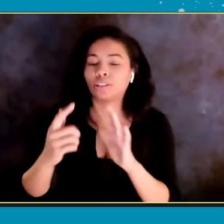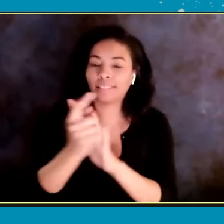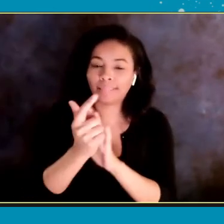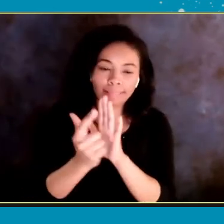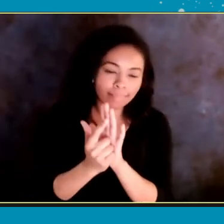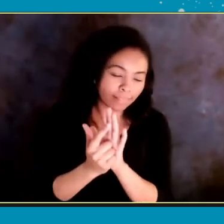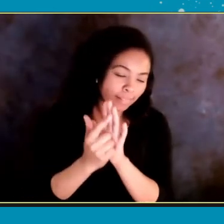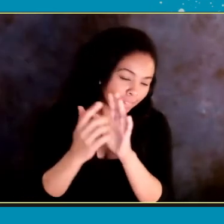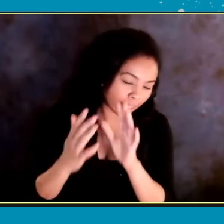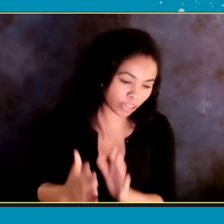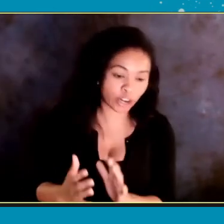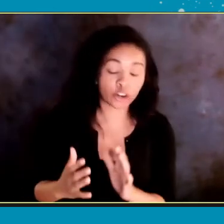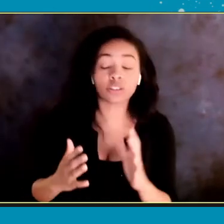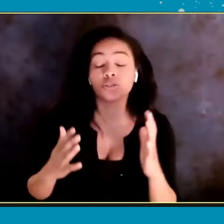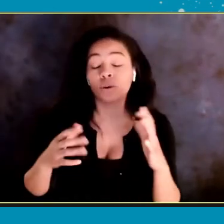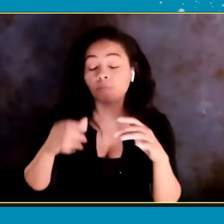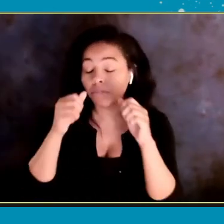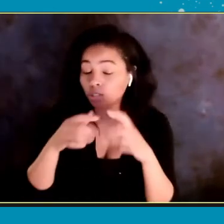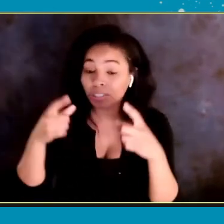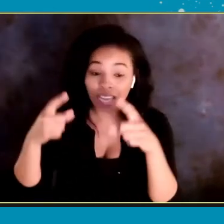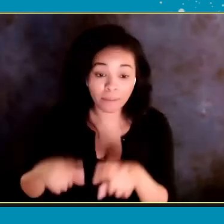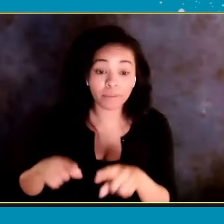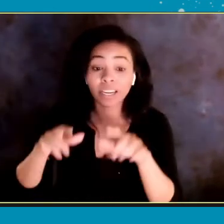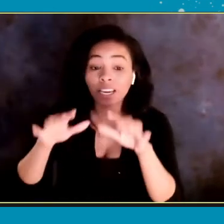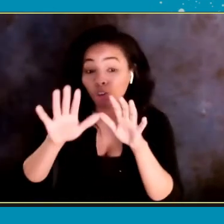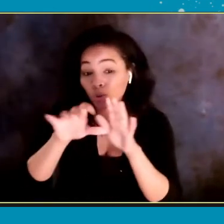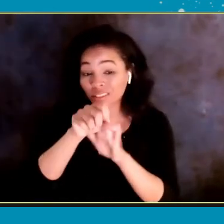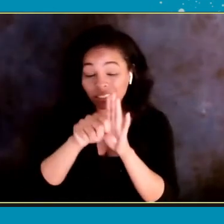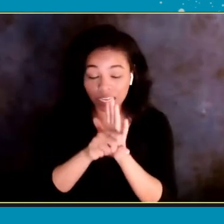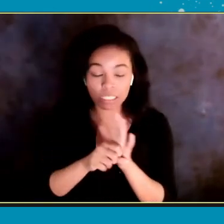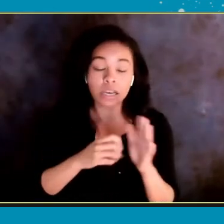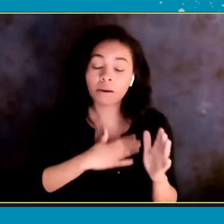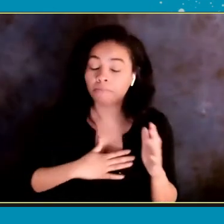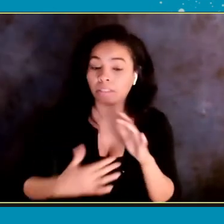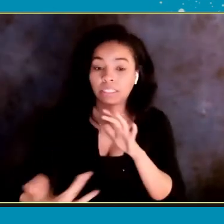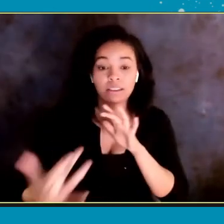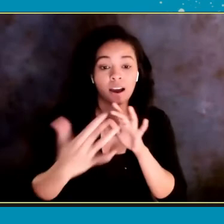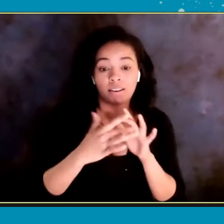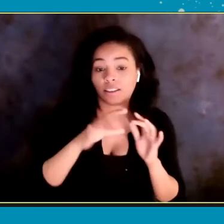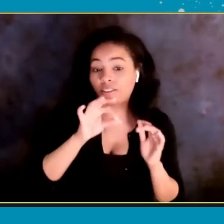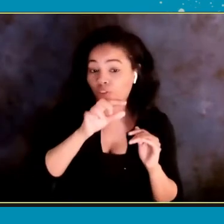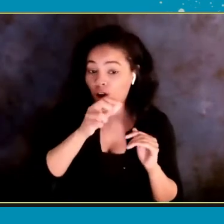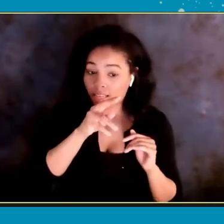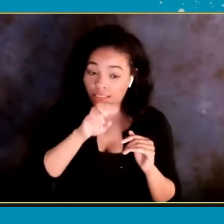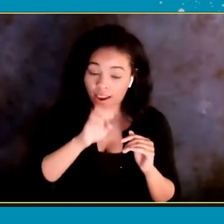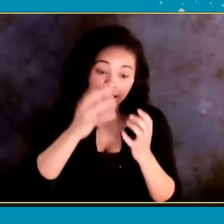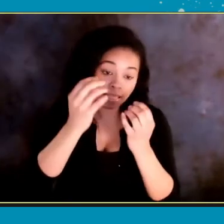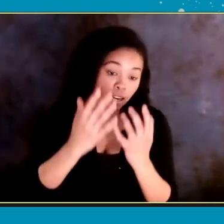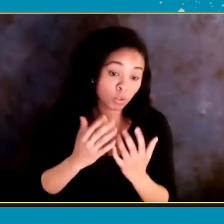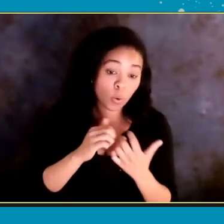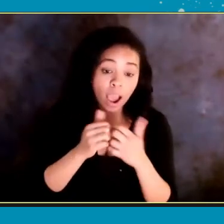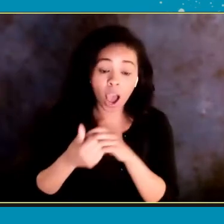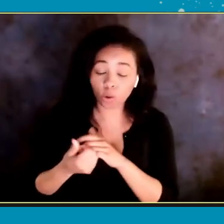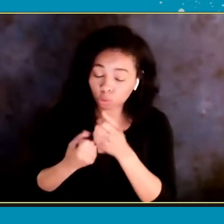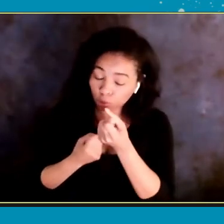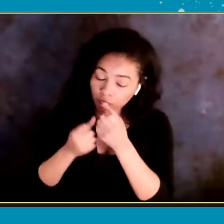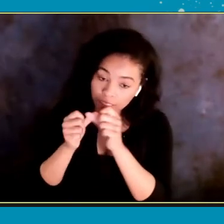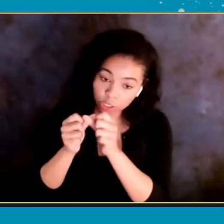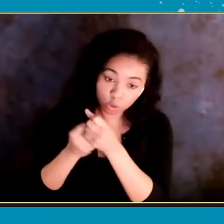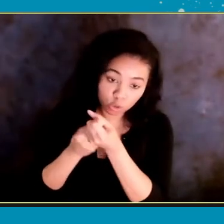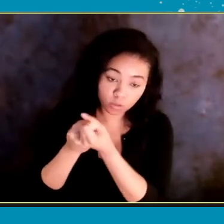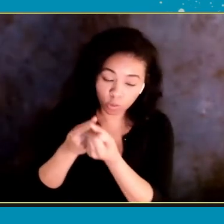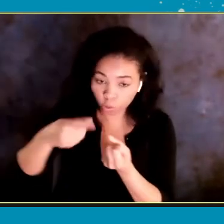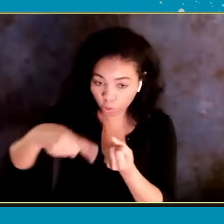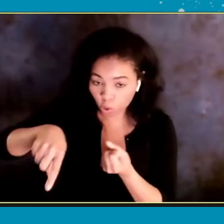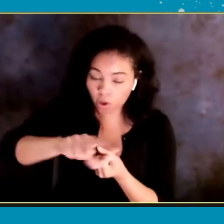your states right now. Please stay in touch with the Frontline. Let us know how to stay aligned and supportive of you. And I just can't say thank you enough for your